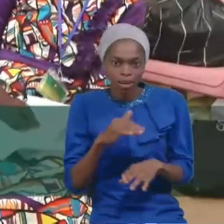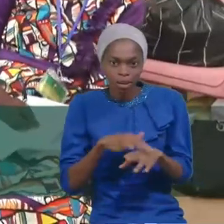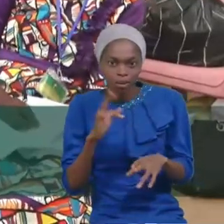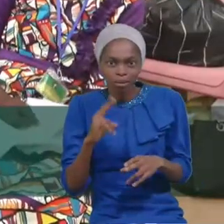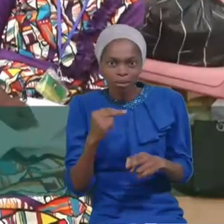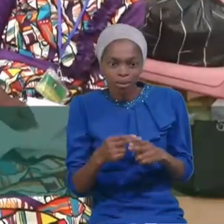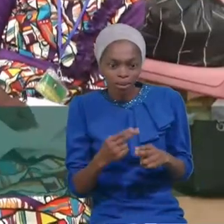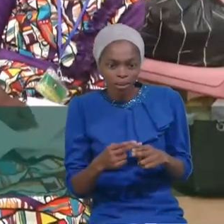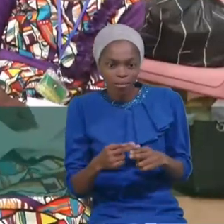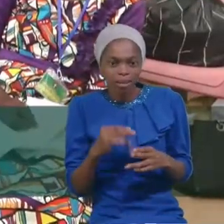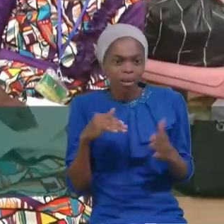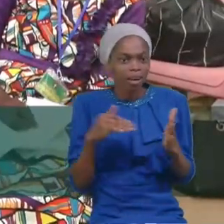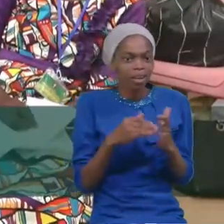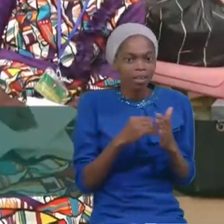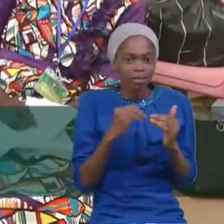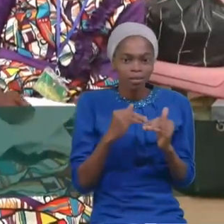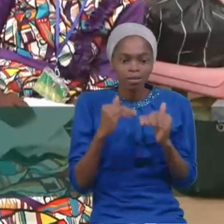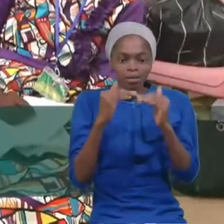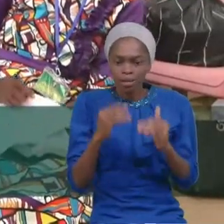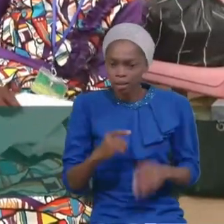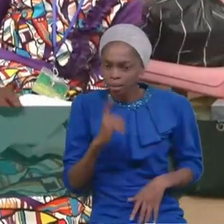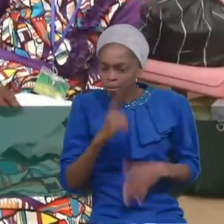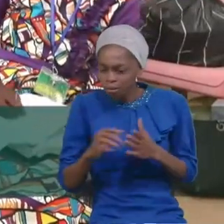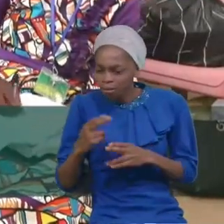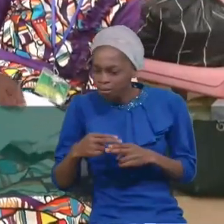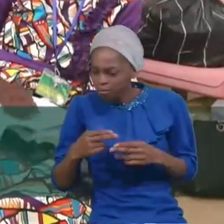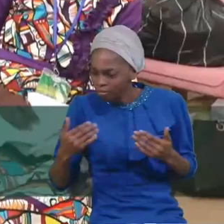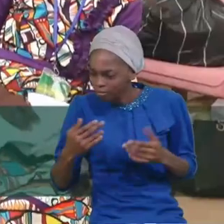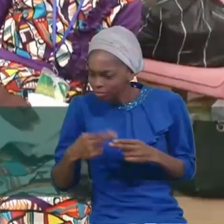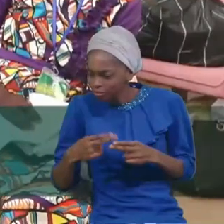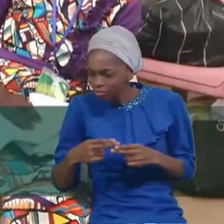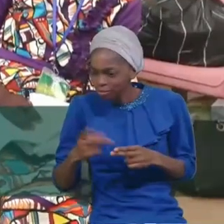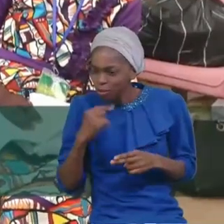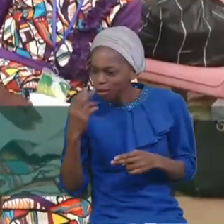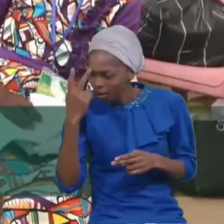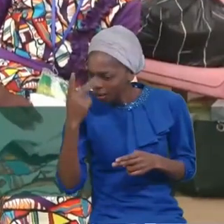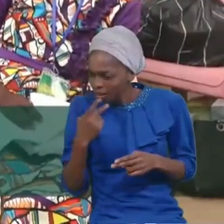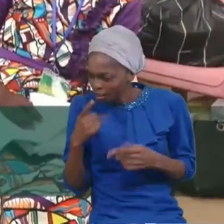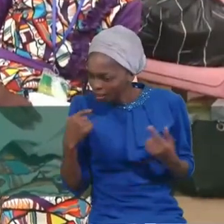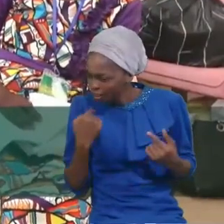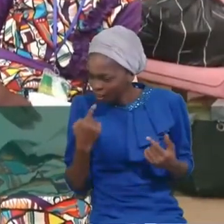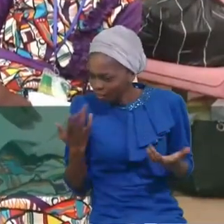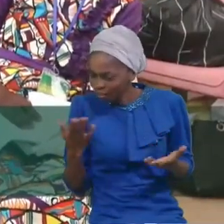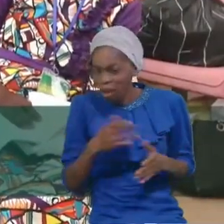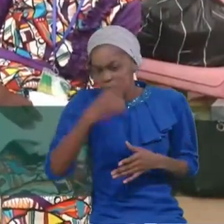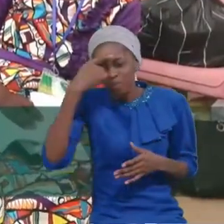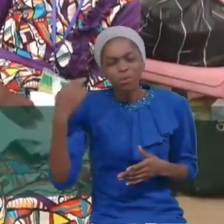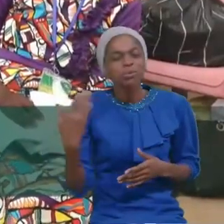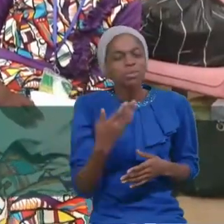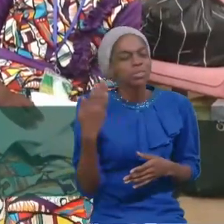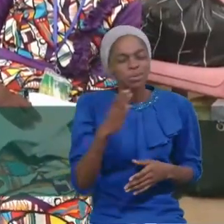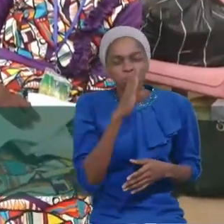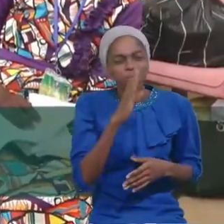parents? Because there'll be joy all through your life in Jesus' name. Somebody